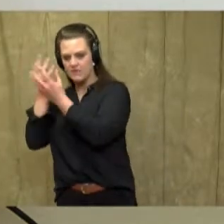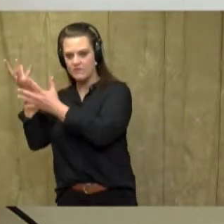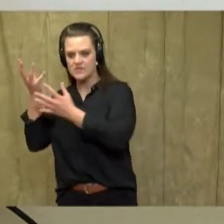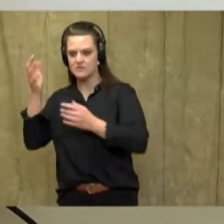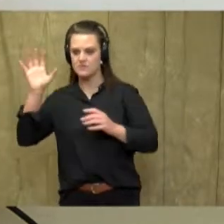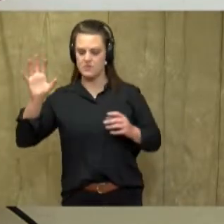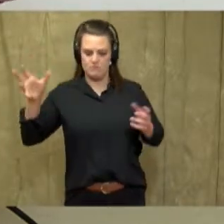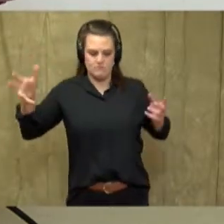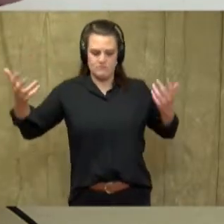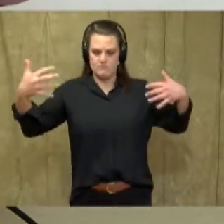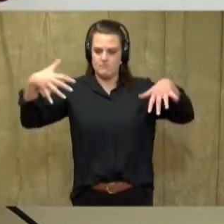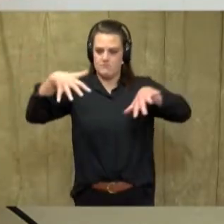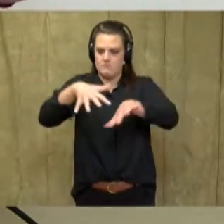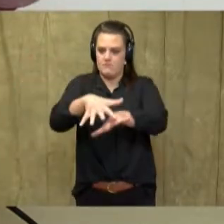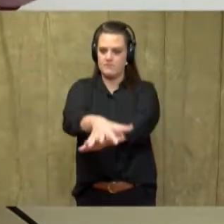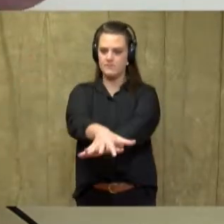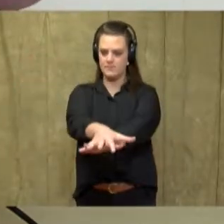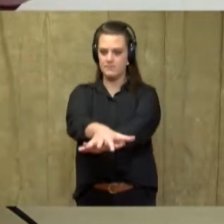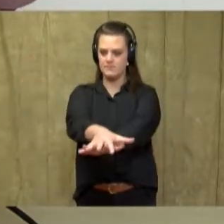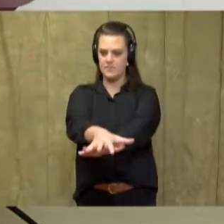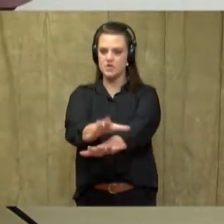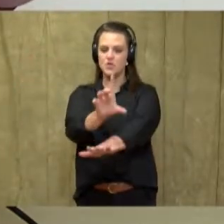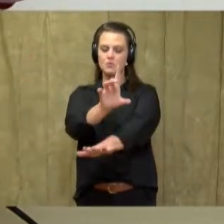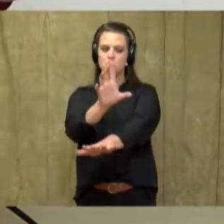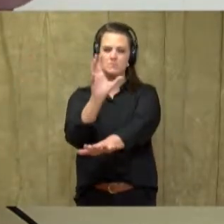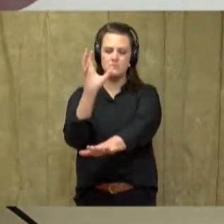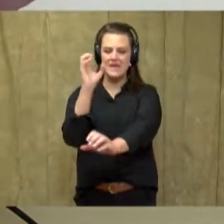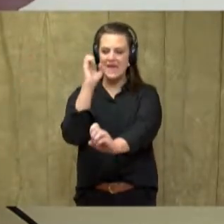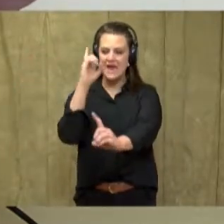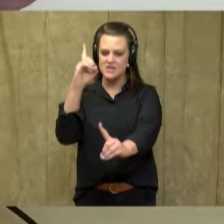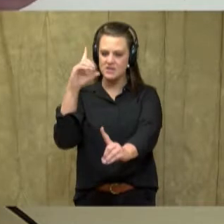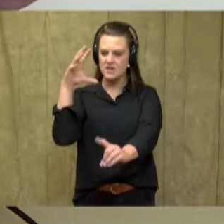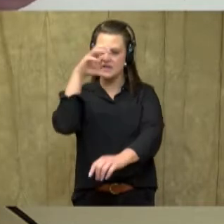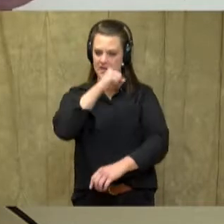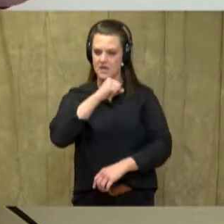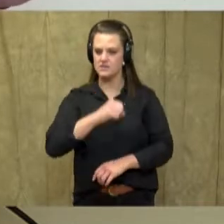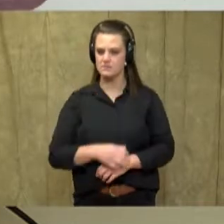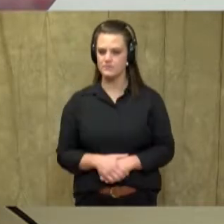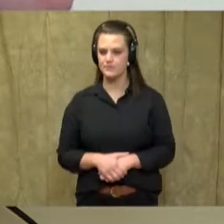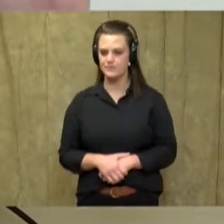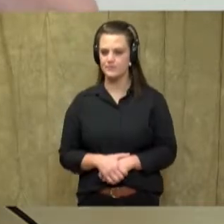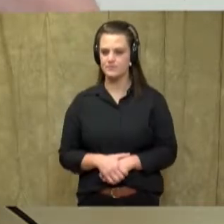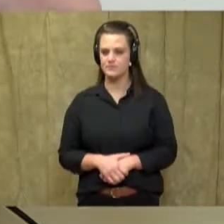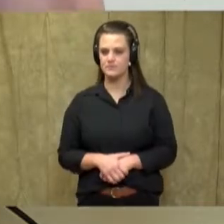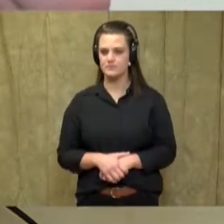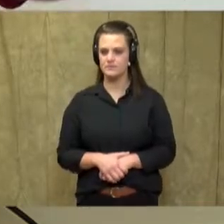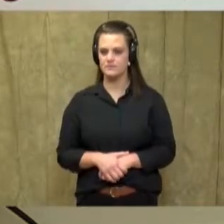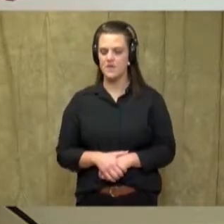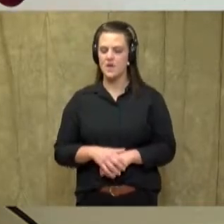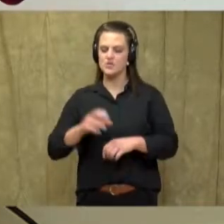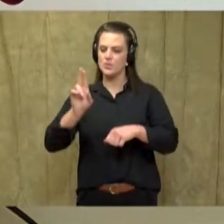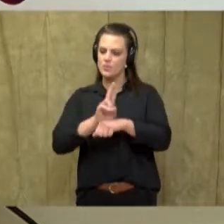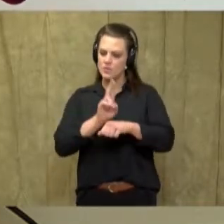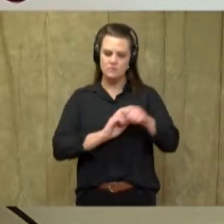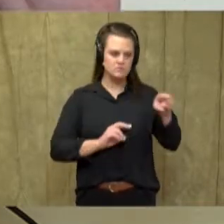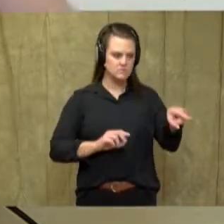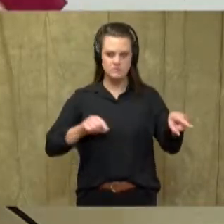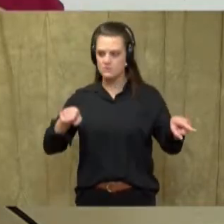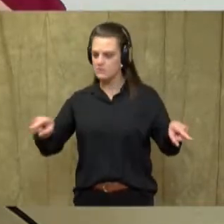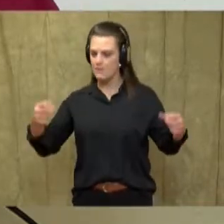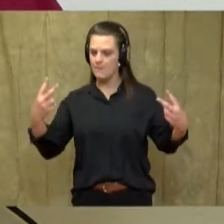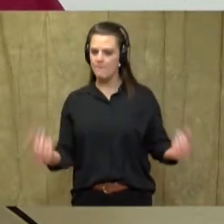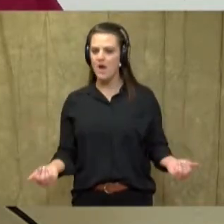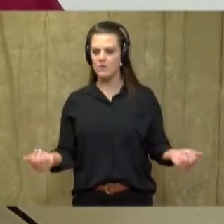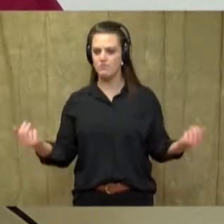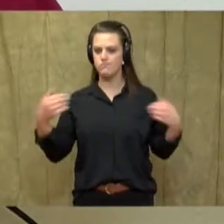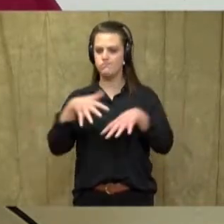you're putting them together to draw conclusions or make an inference. So you've got to use both of them. And boys